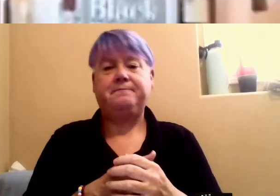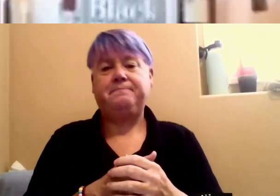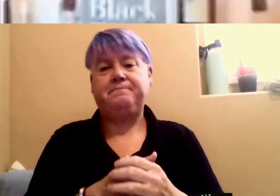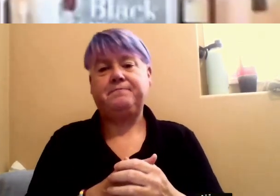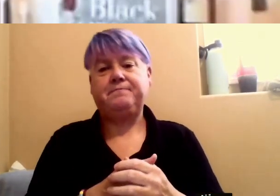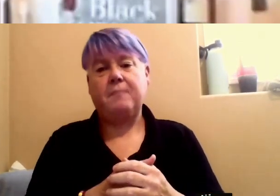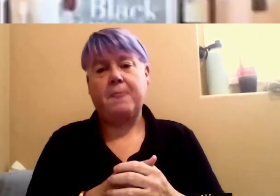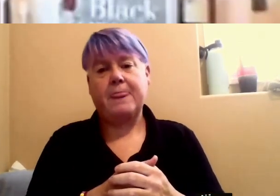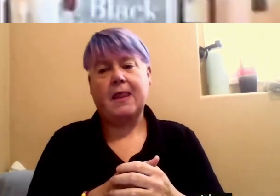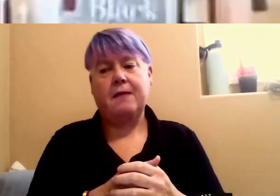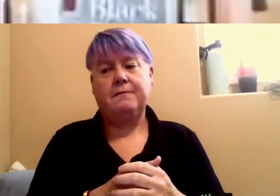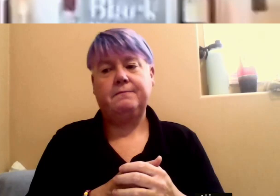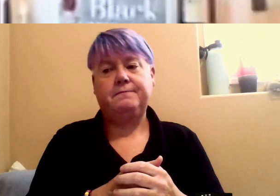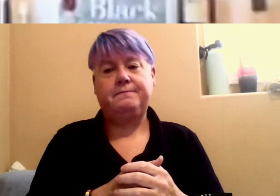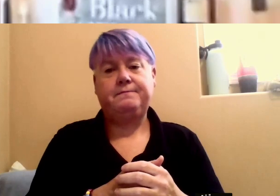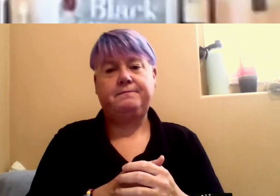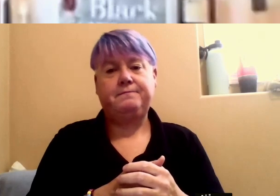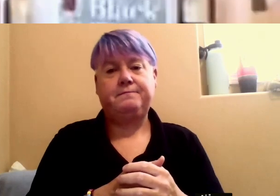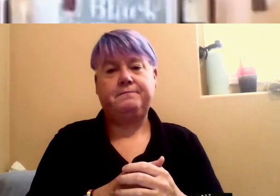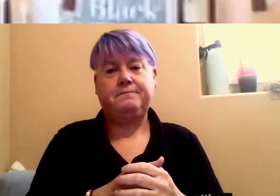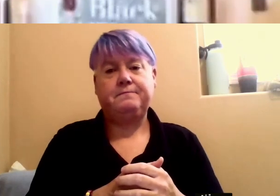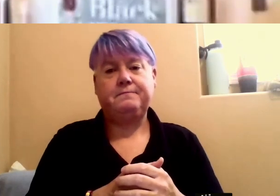couple episodes of the podcast.